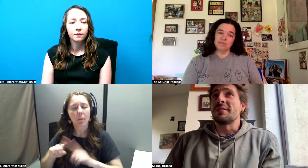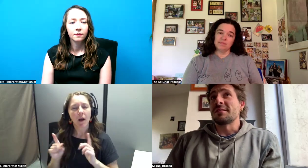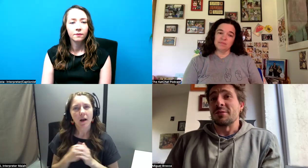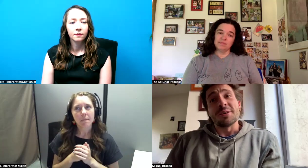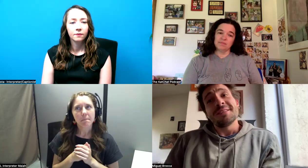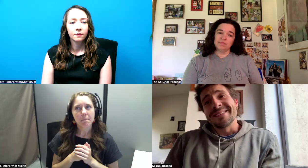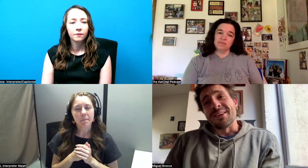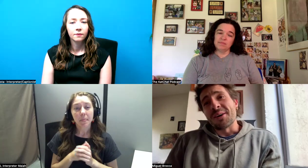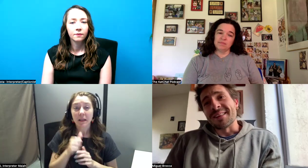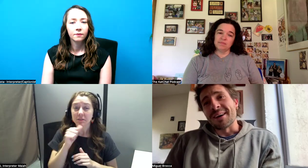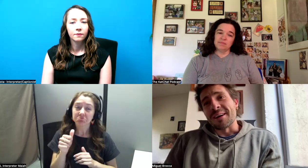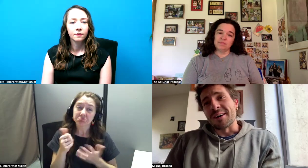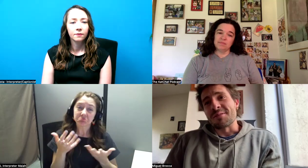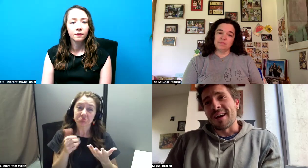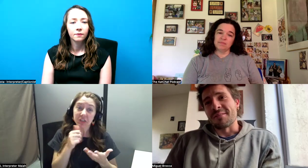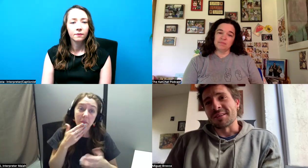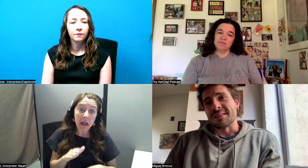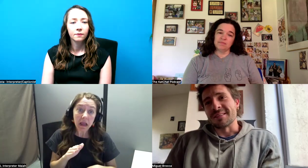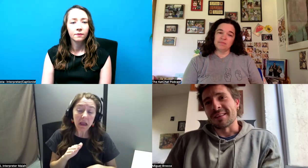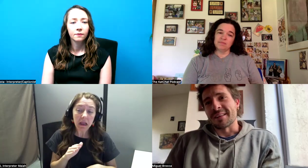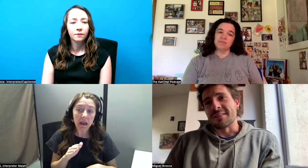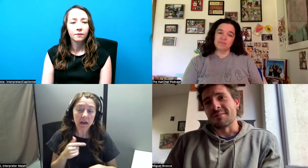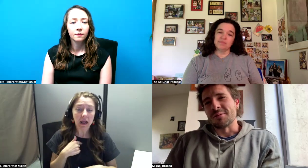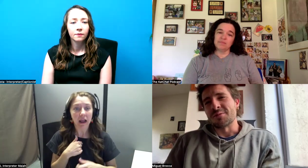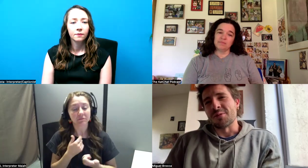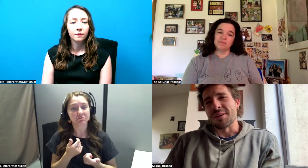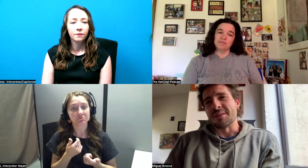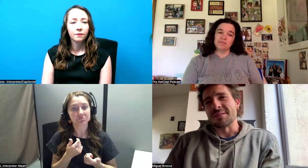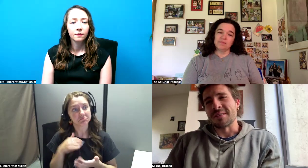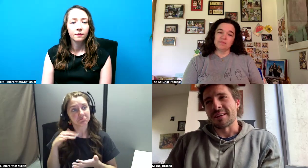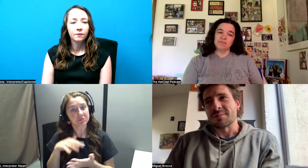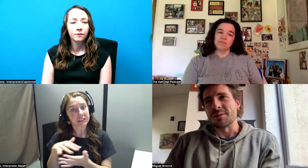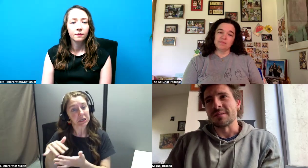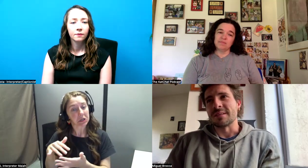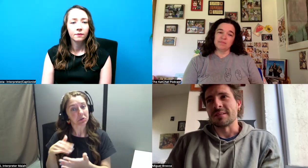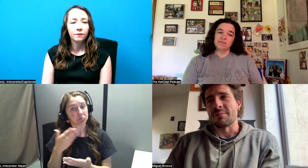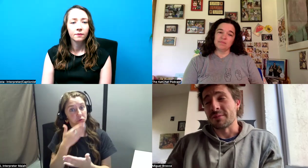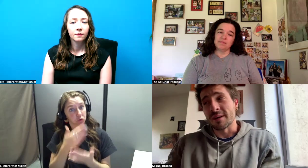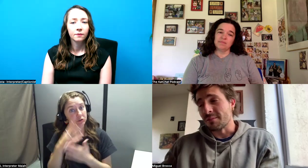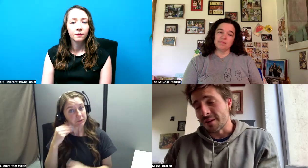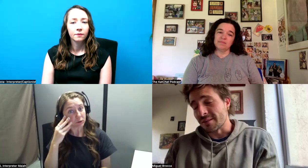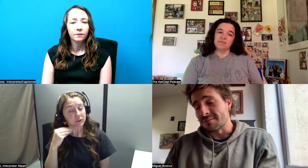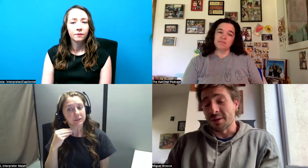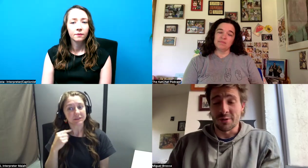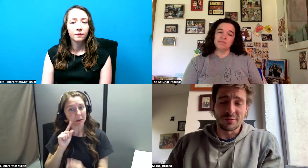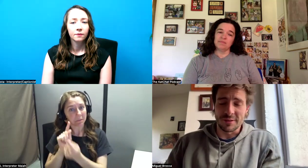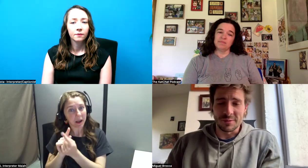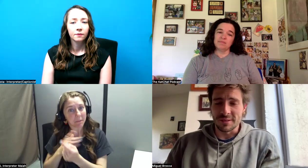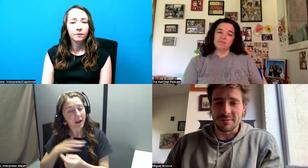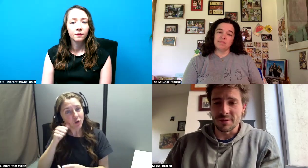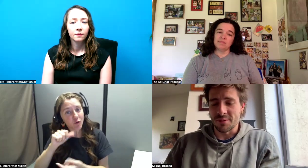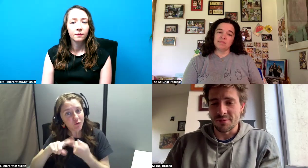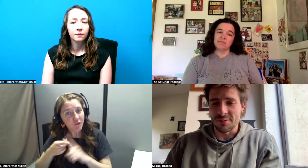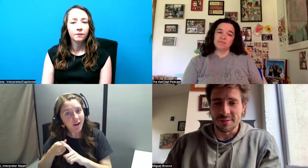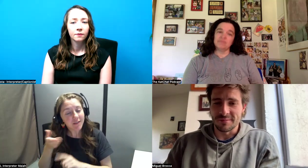I mean, it doesn't hurt. I loved having like those 4 years and that experience, and I met my girlfriend, which